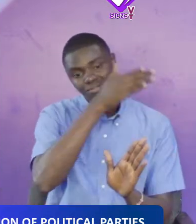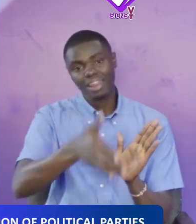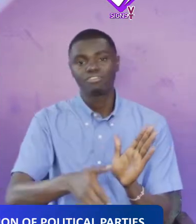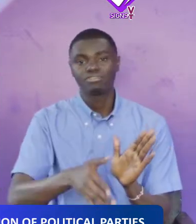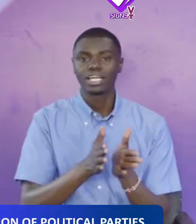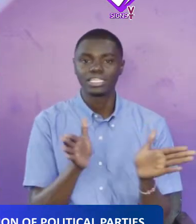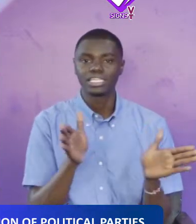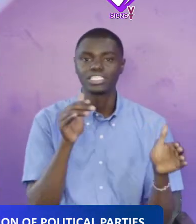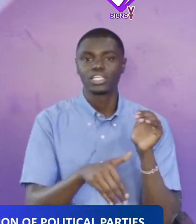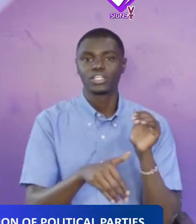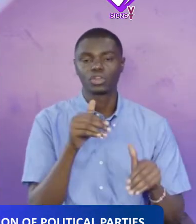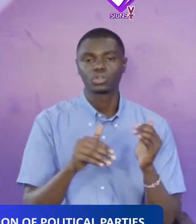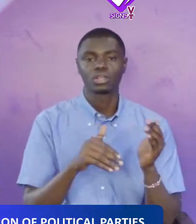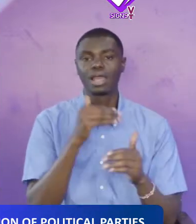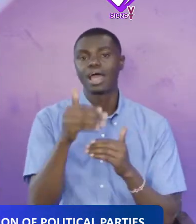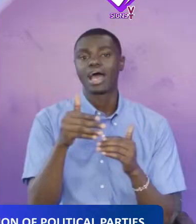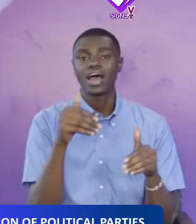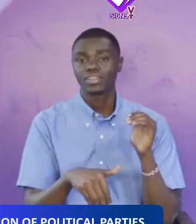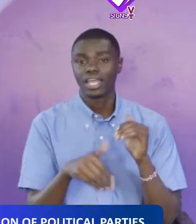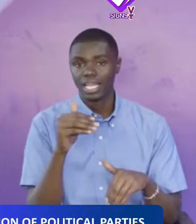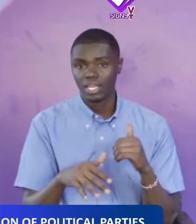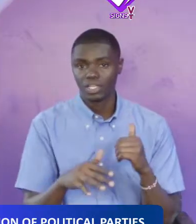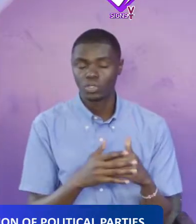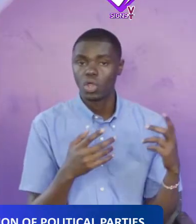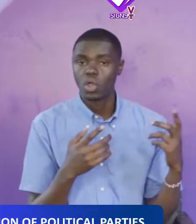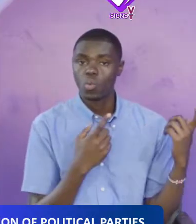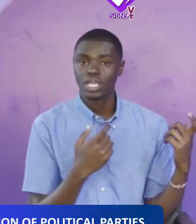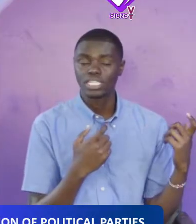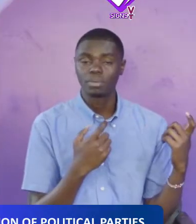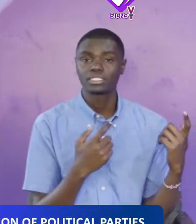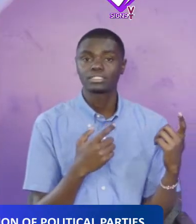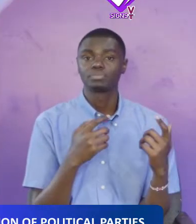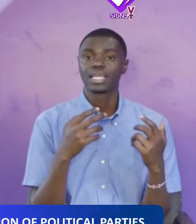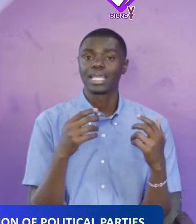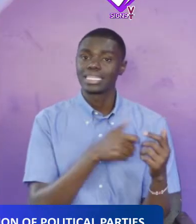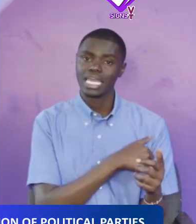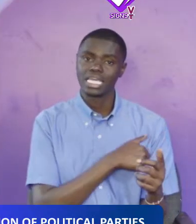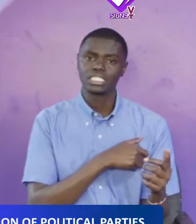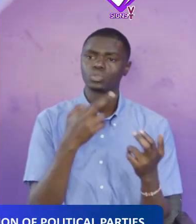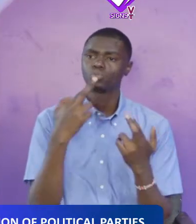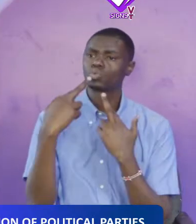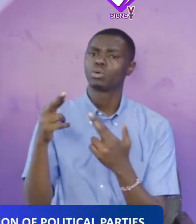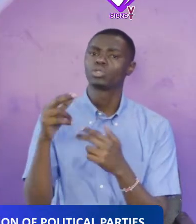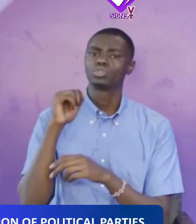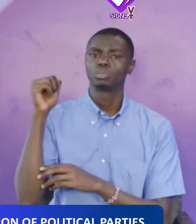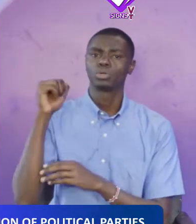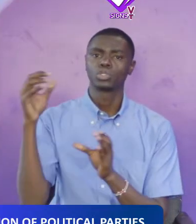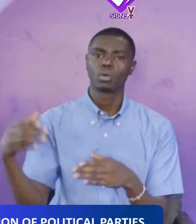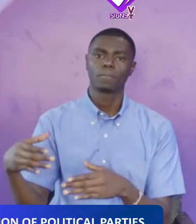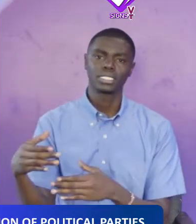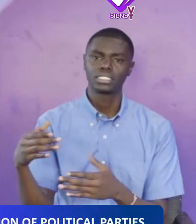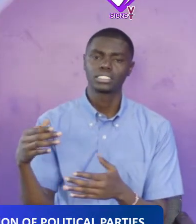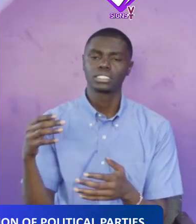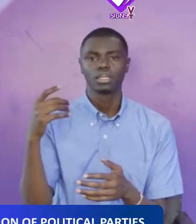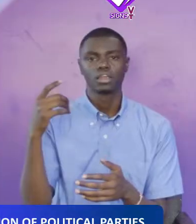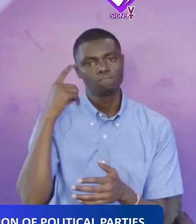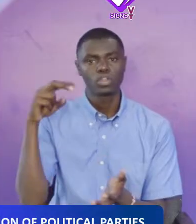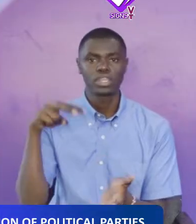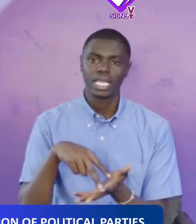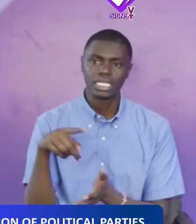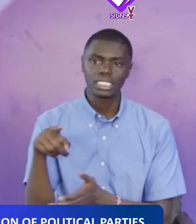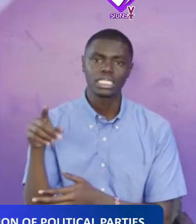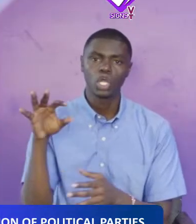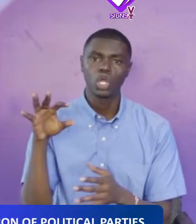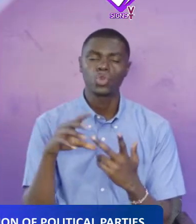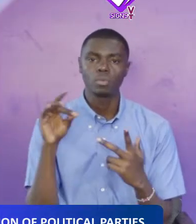election, because after elections, Yeah. we expect the agents to report to the political parties or the candidates Yeah. who